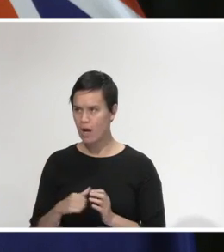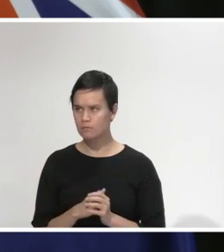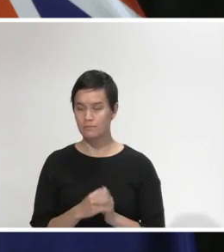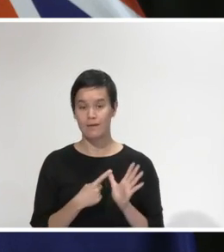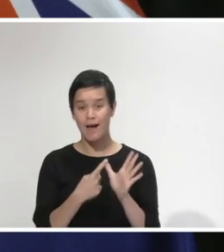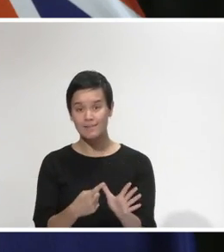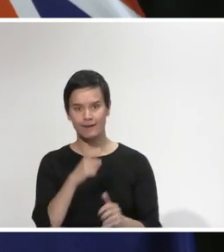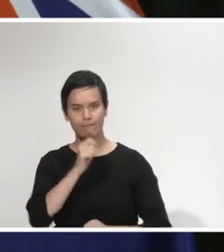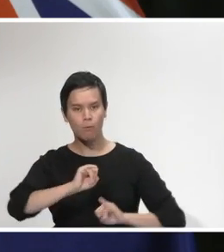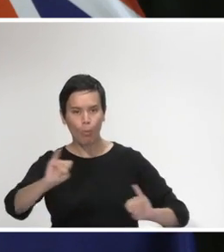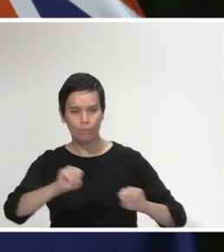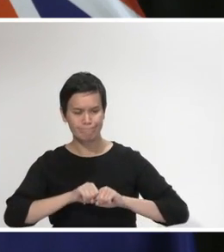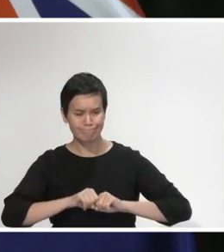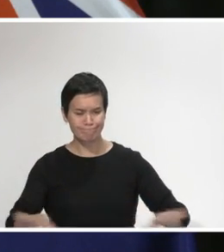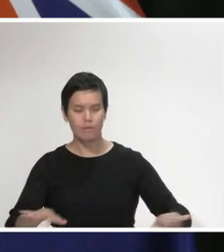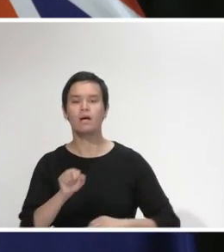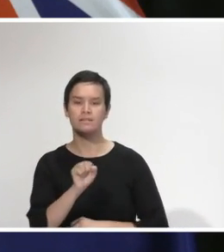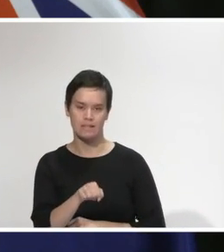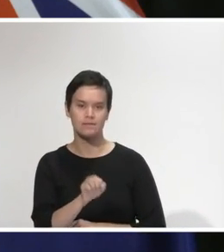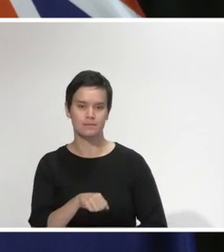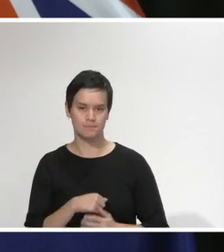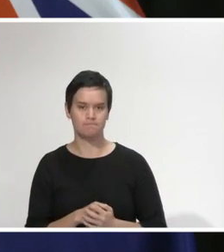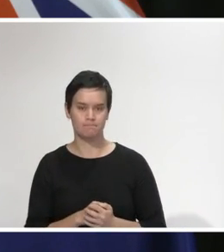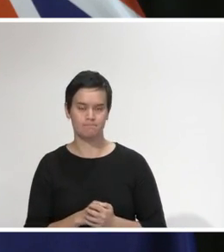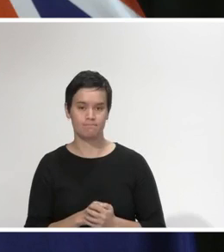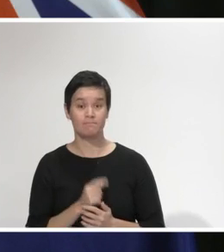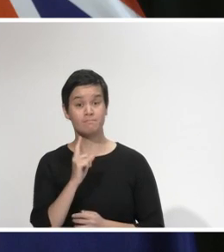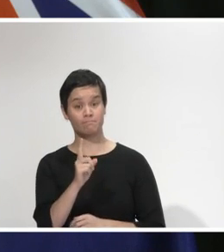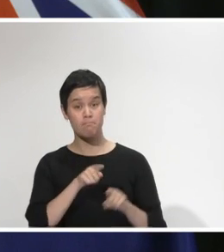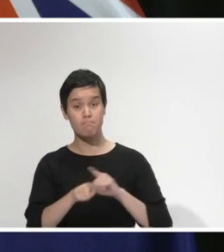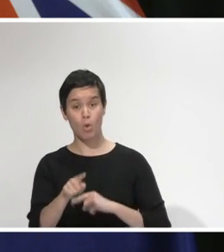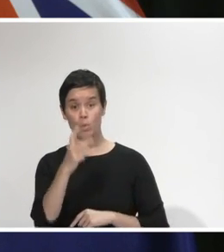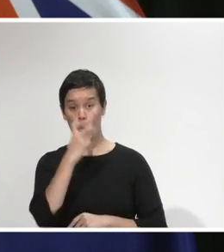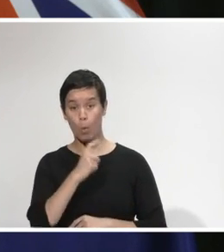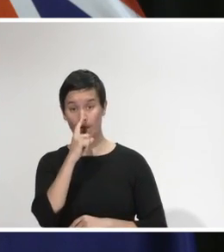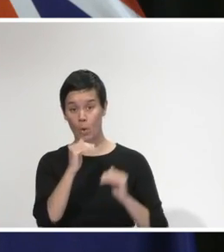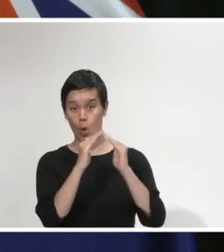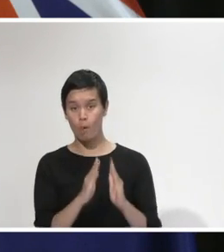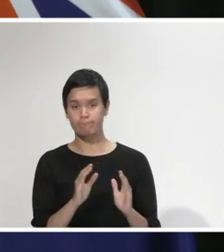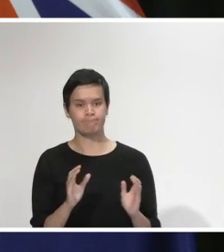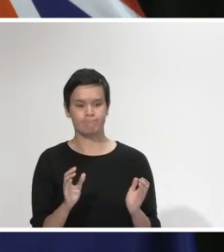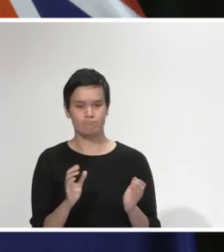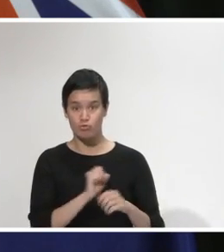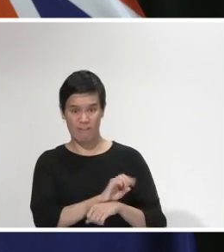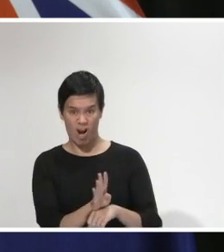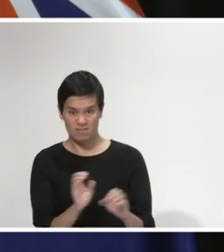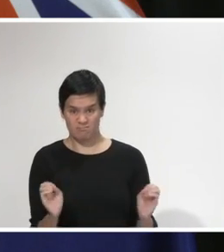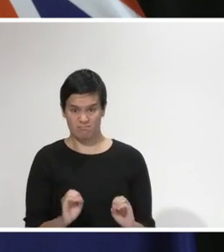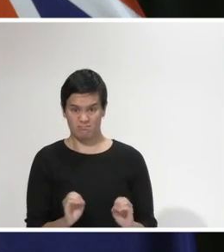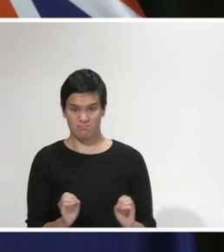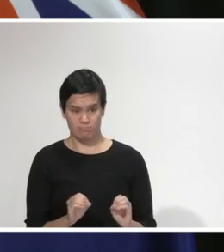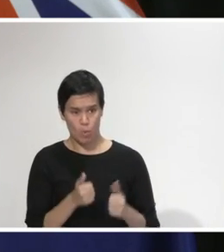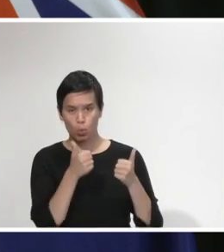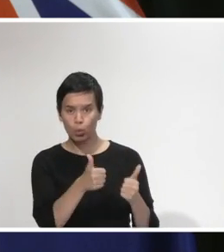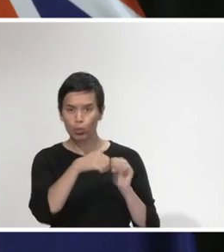clearly we've got the vast majority of our aged residential care facilities have not had COVID-19 cases. They've got excellent